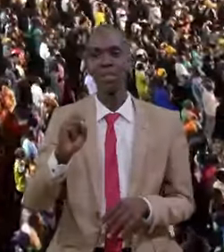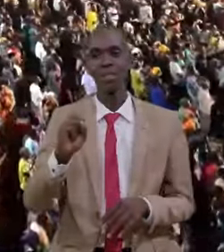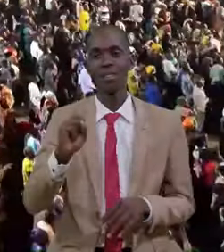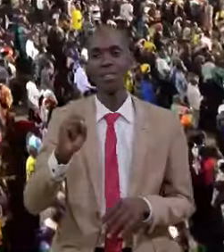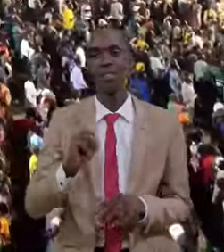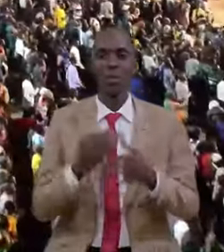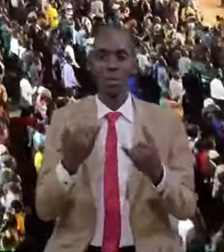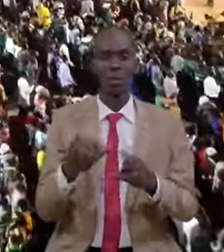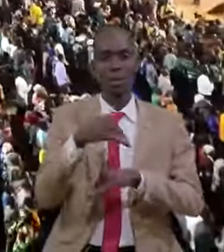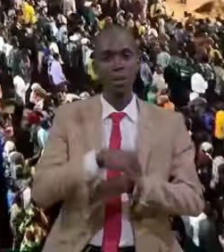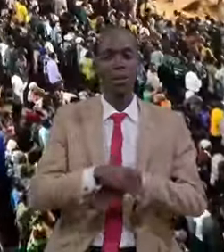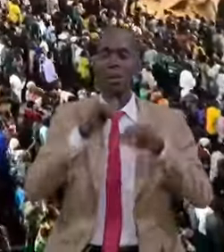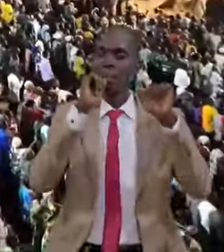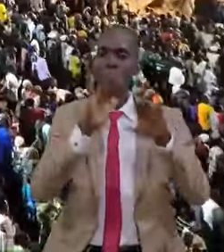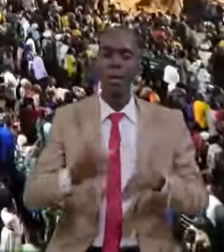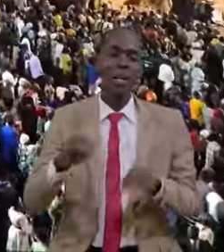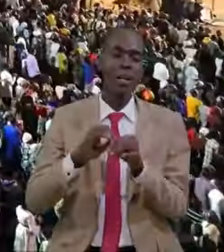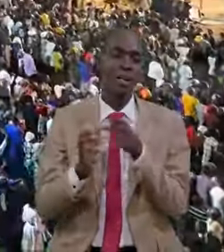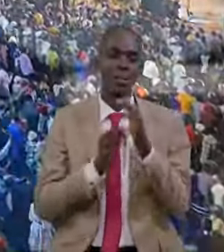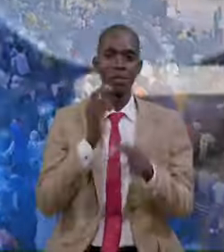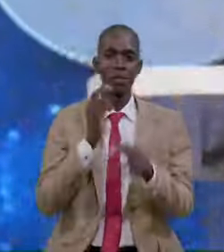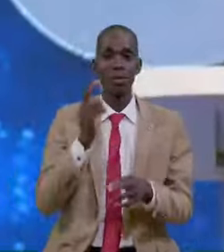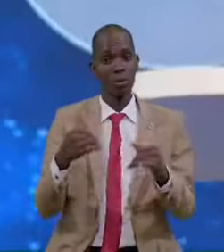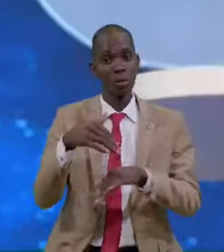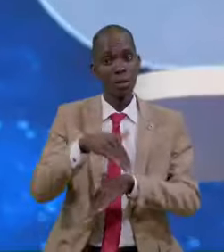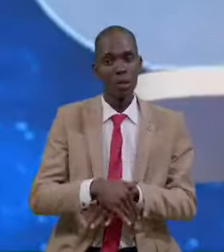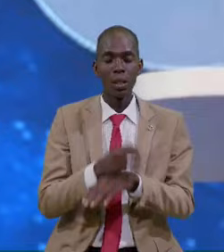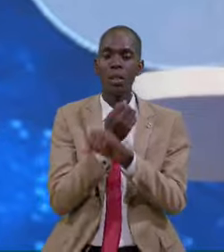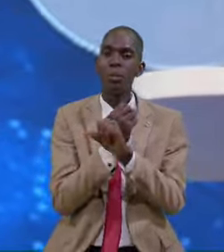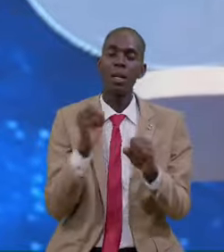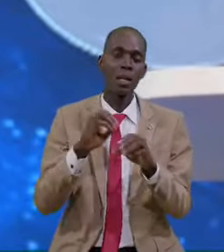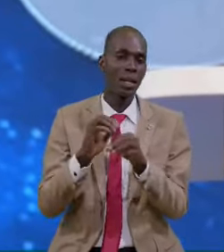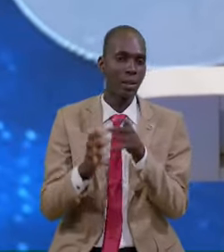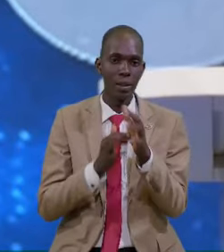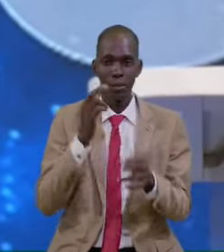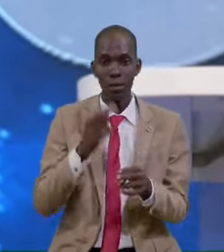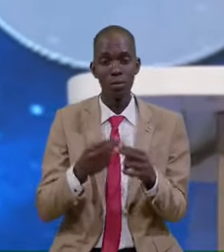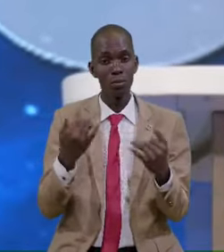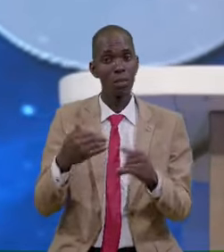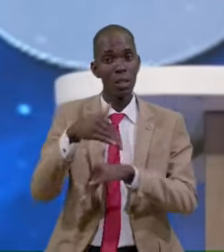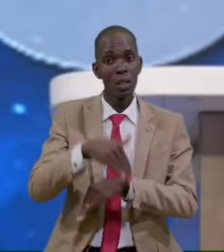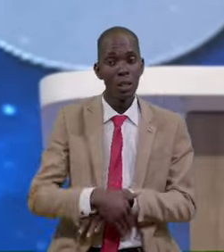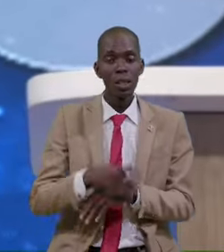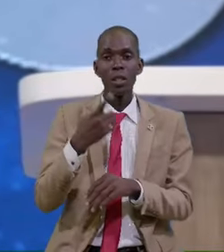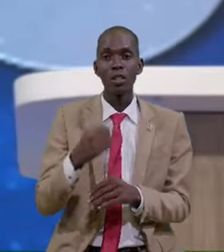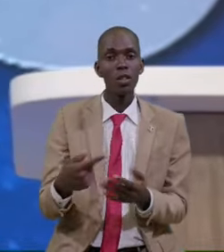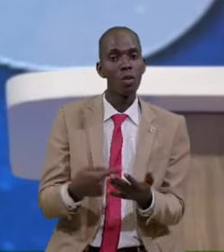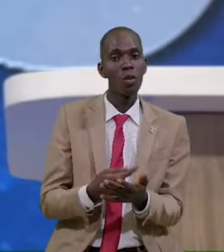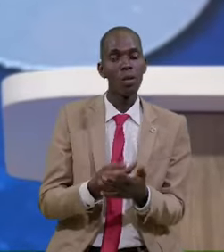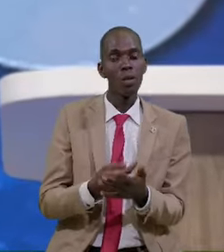Tonight, blessing. Tonight, salvation. Tonight, the gospel of